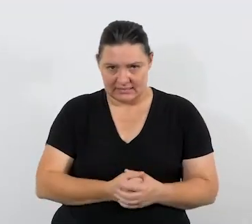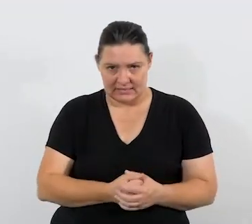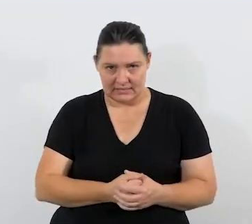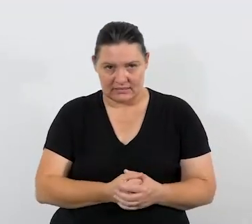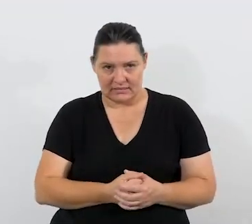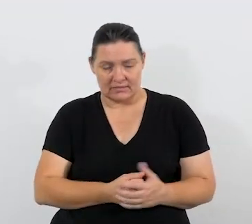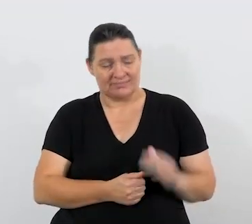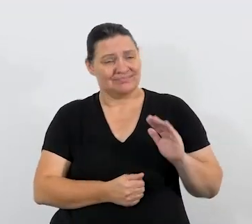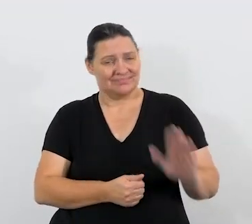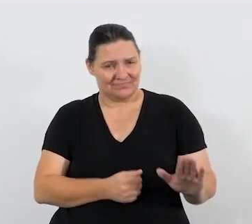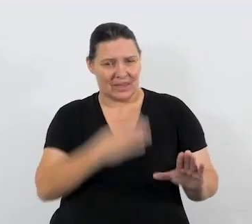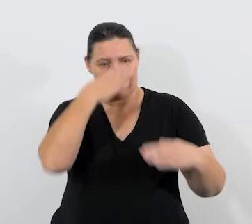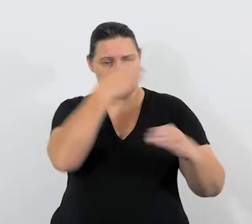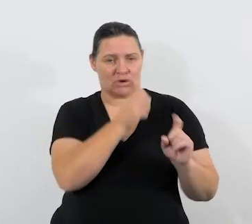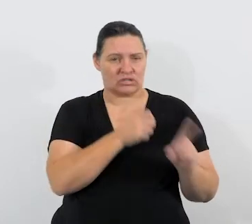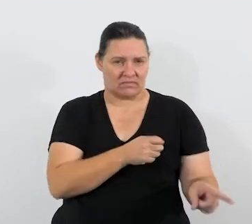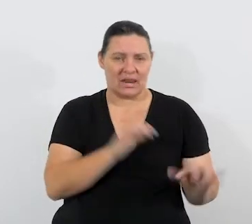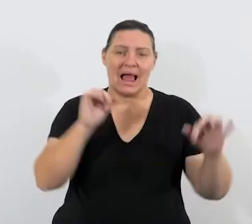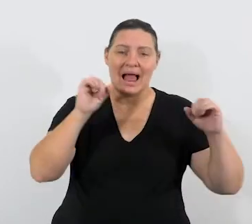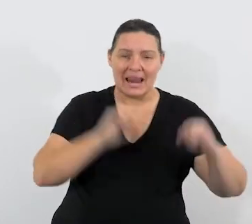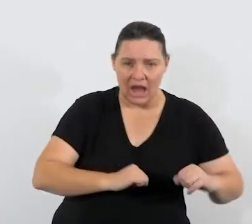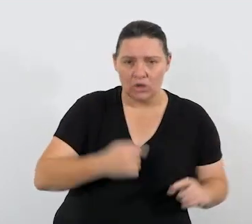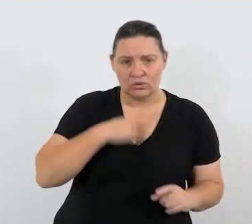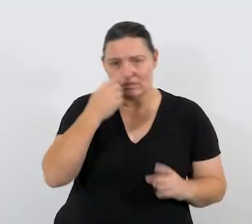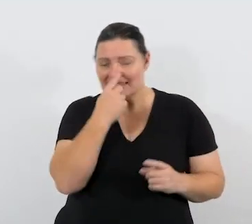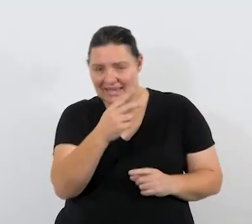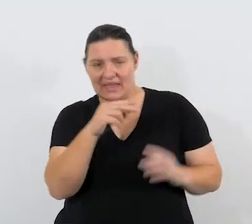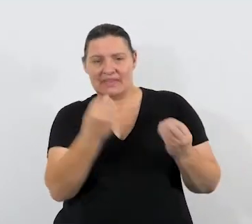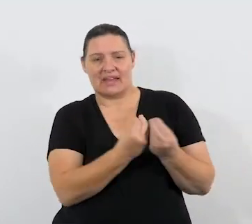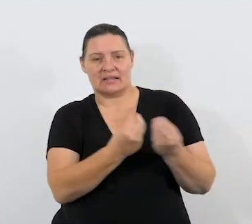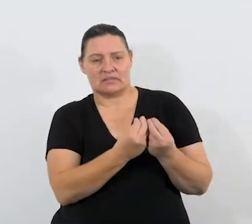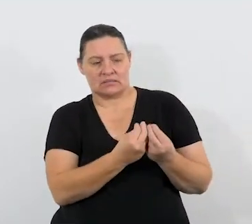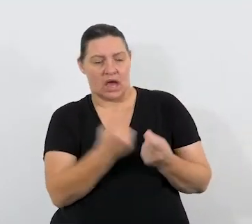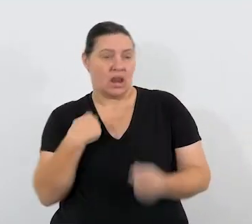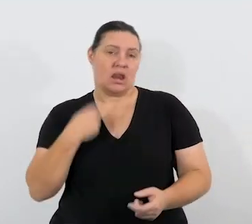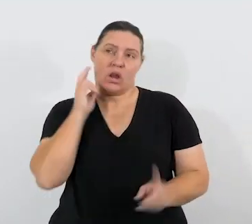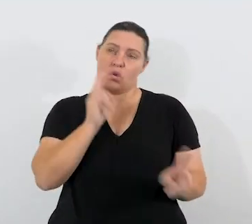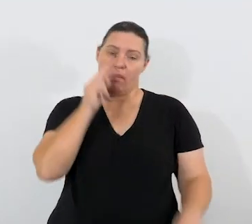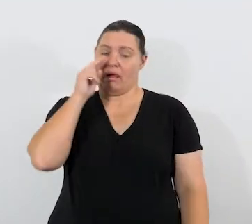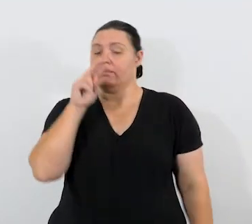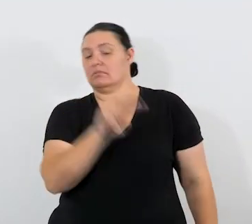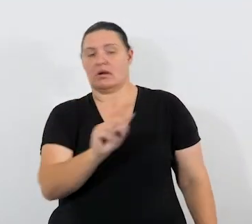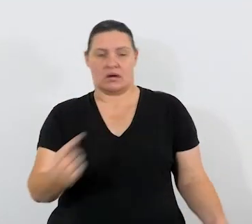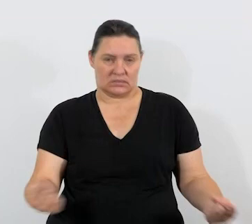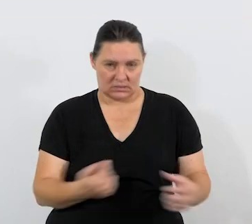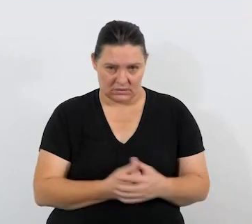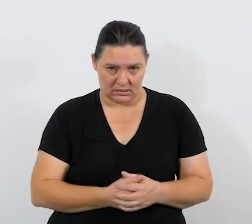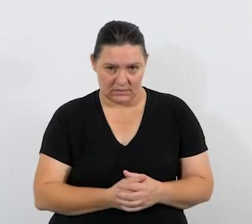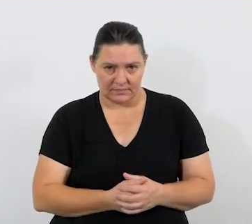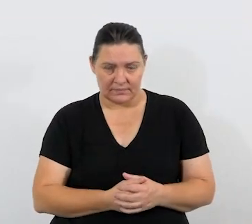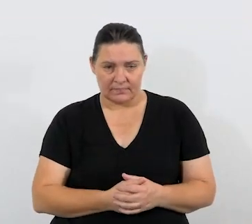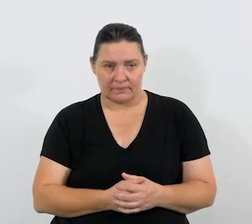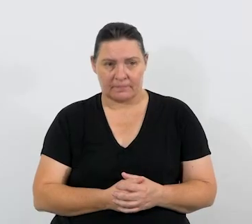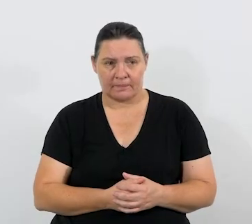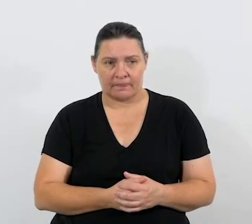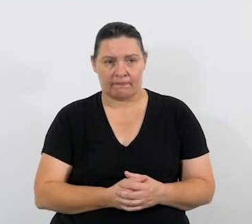eye. So that is the power of the microscope. It allows us to see things that we cannot look at with our own